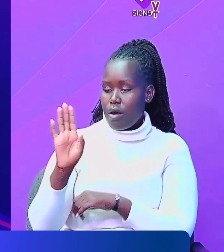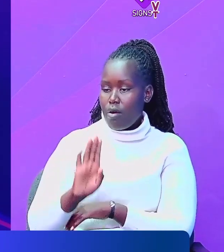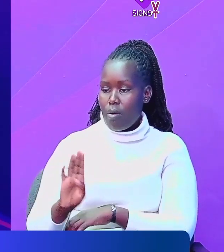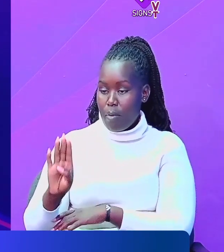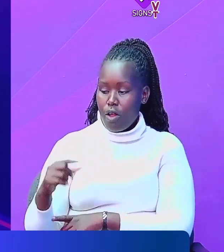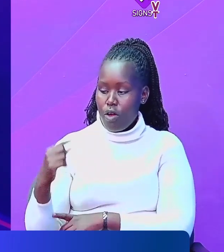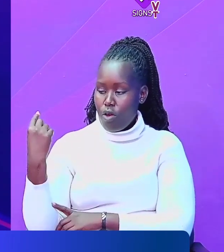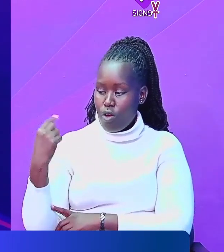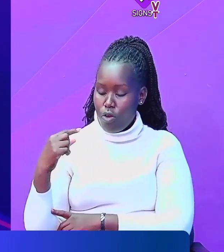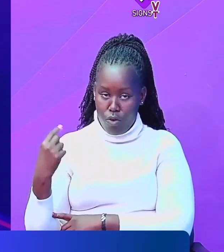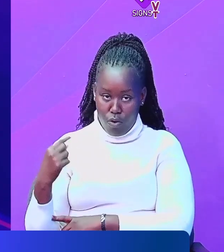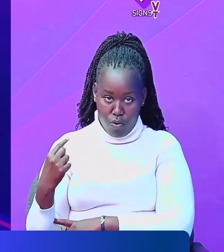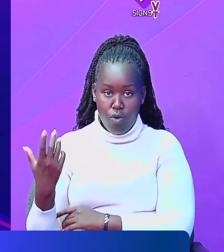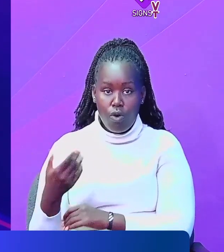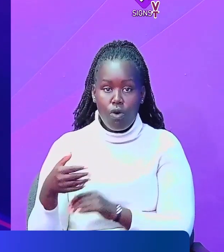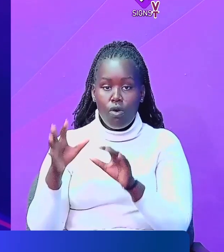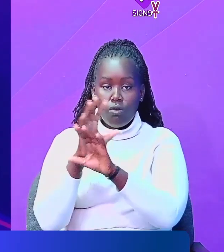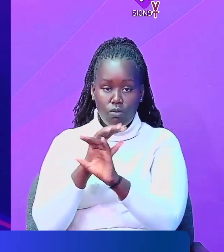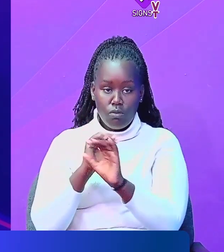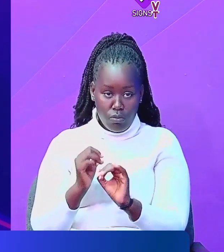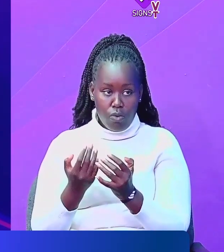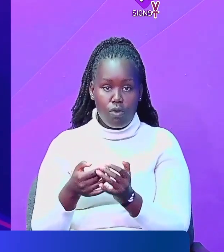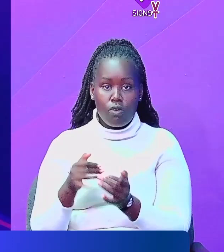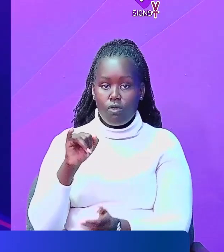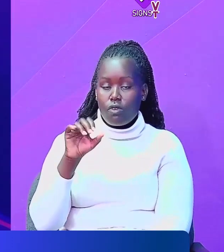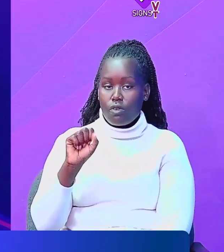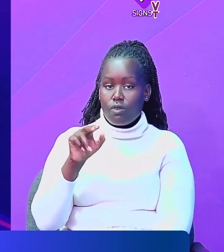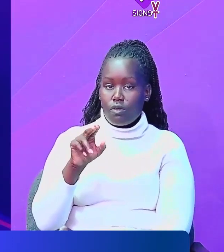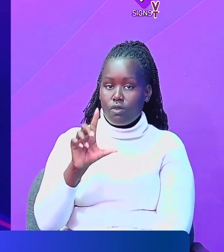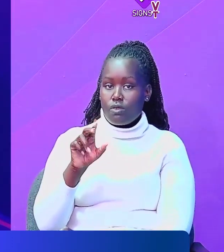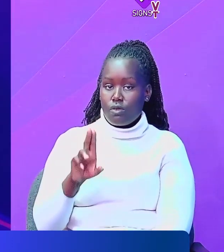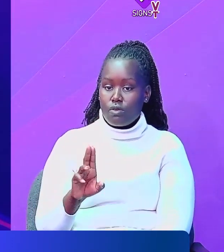rich lord residents of Isulu and